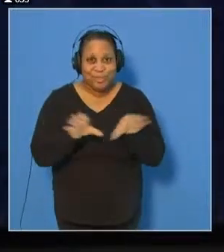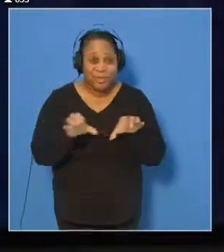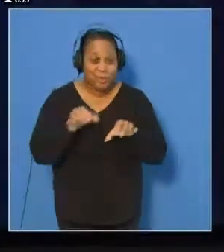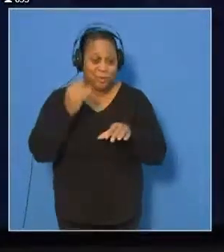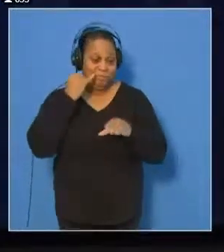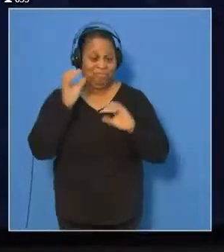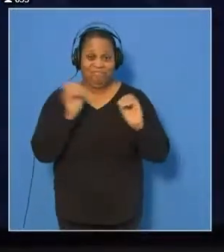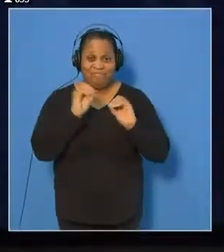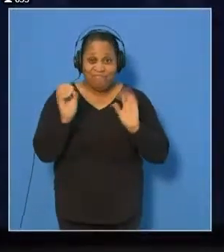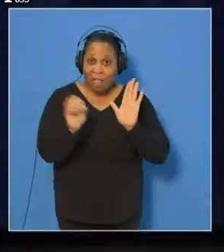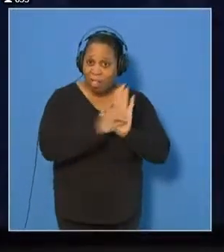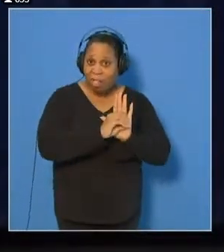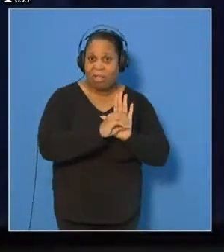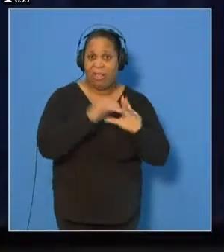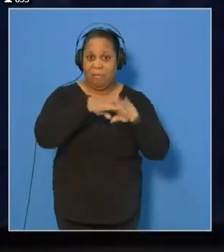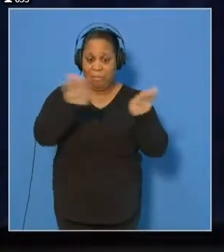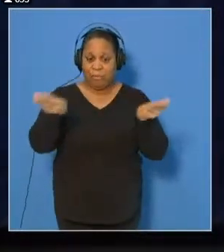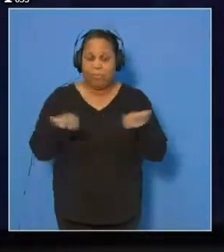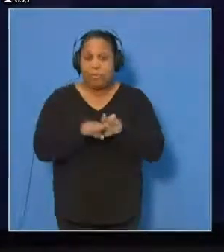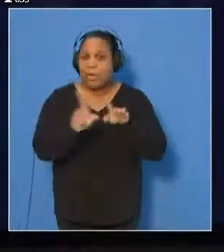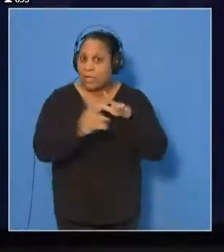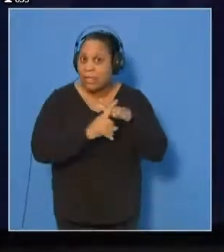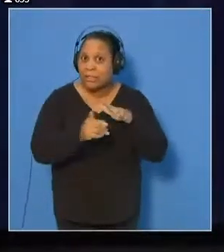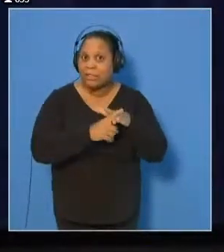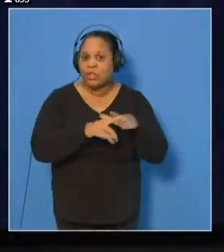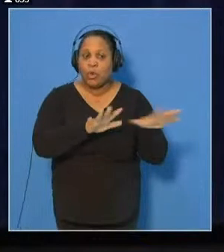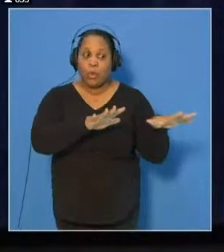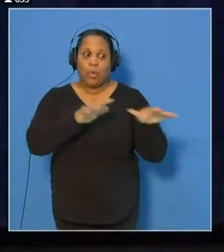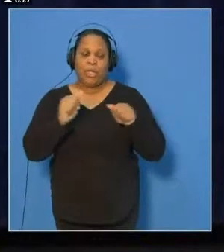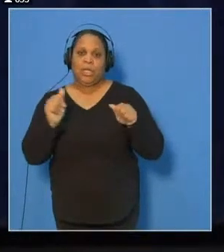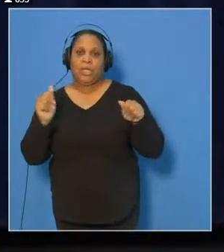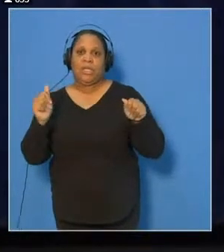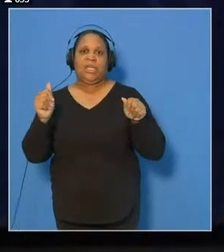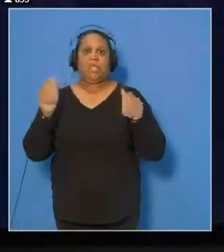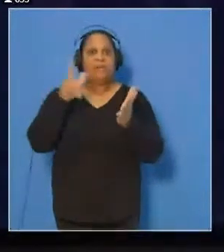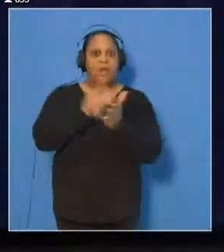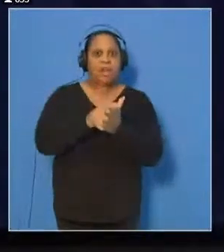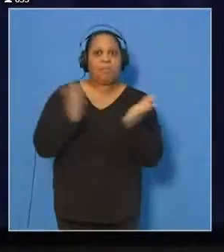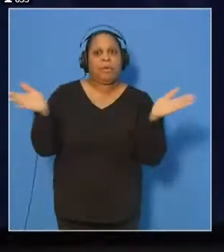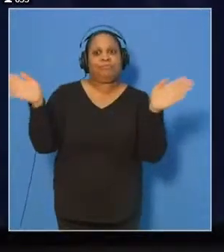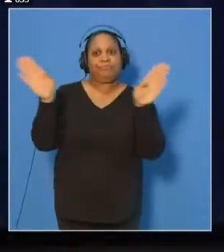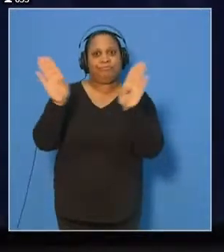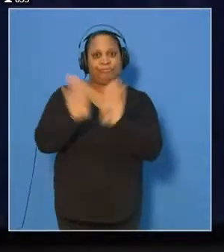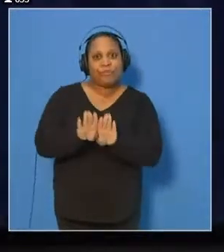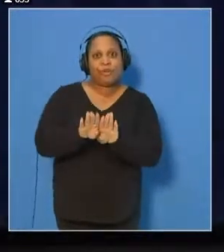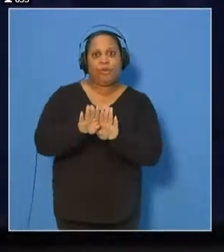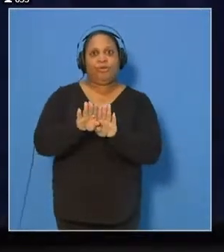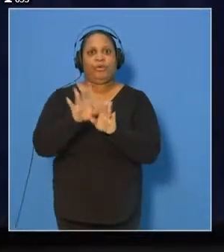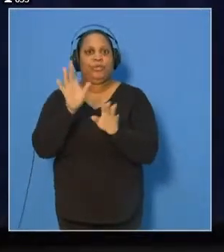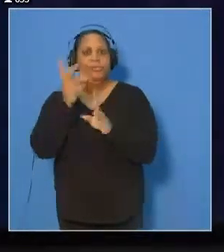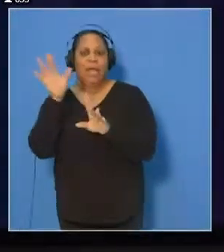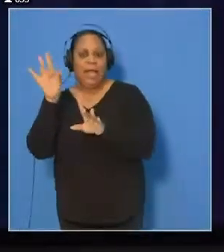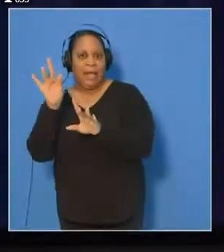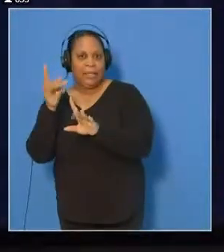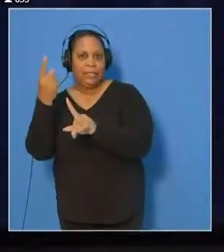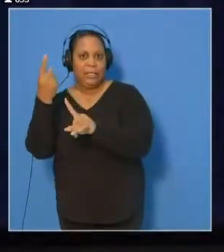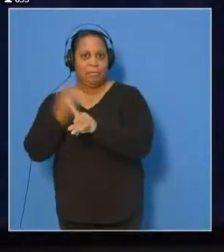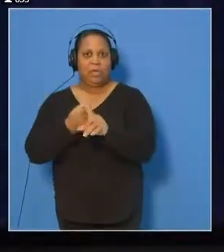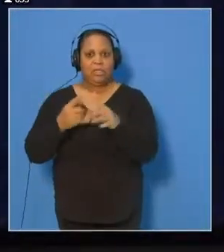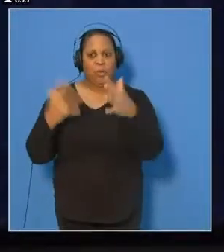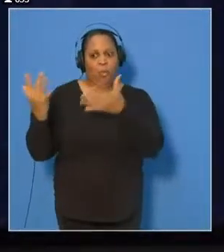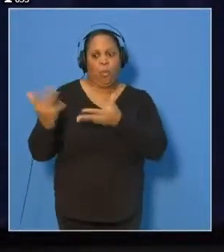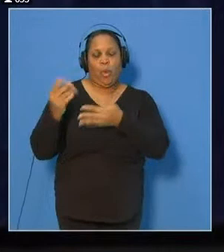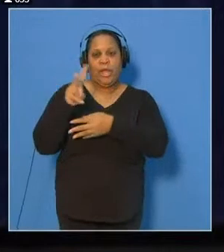any cases in Bermuda is that if we leave our airport closed for 18 months until there's a vaccine and vaccinate the entire